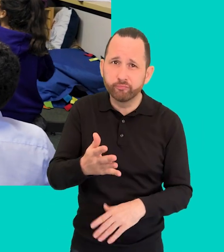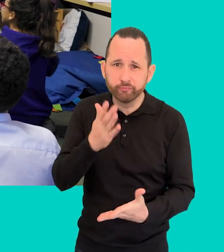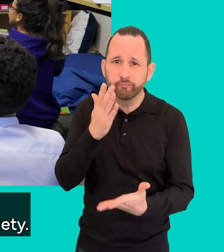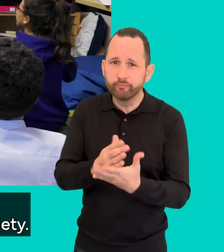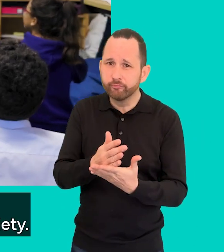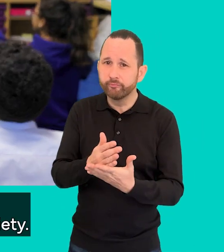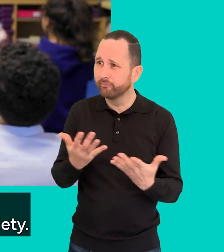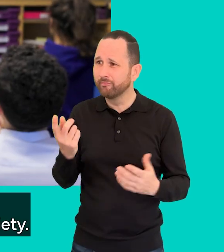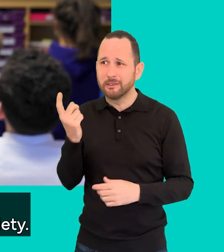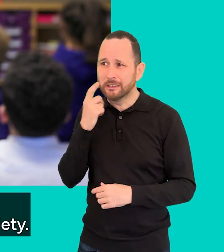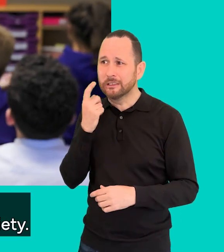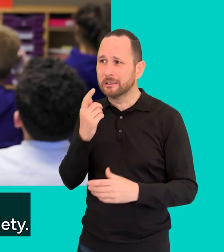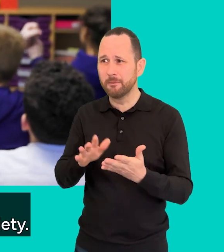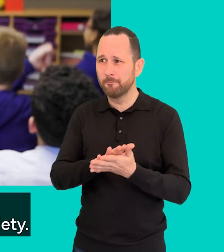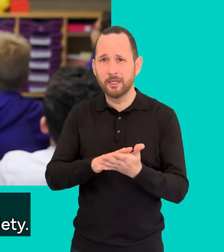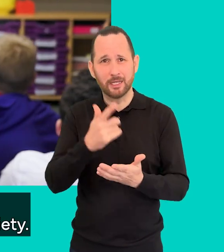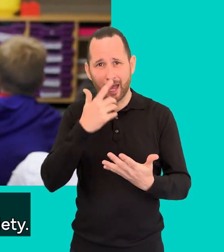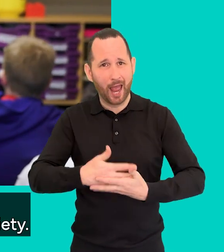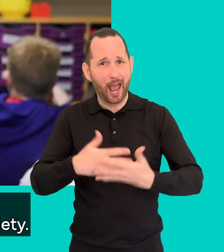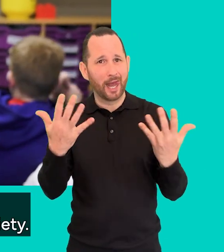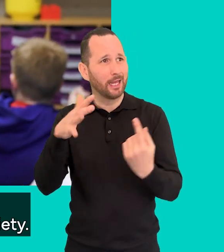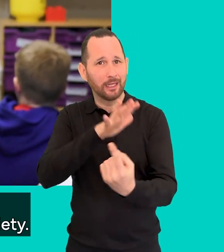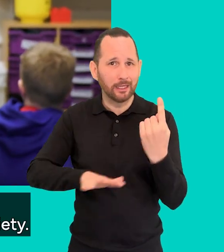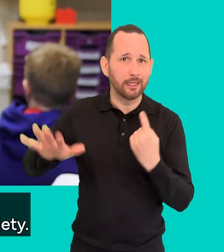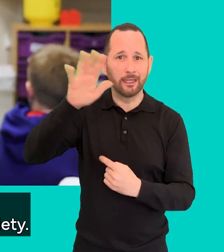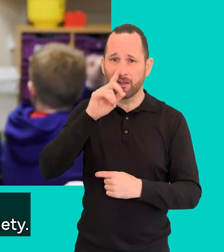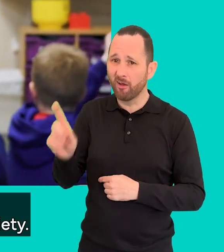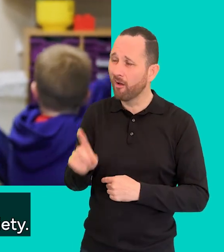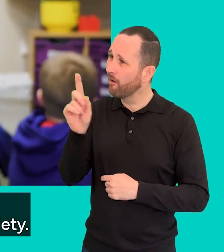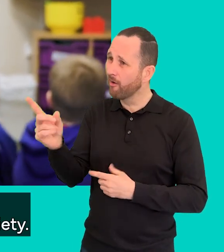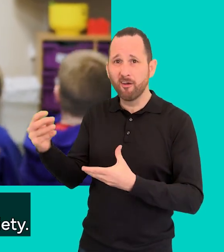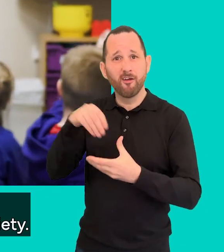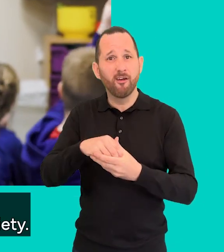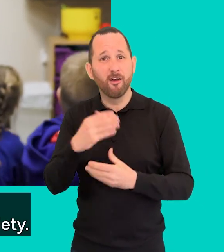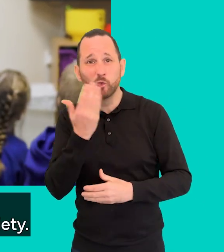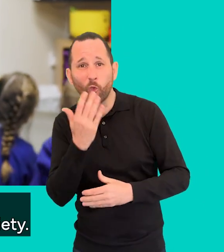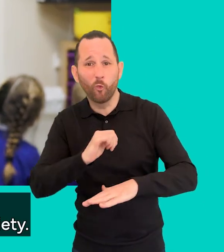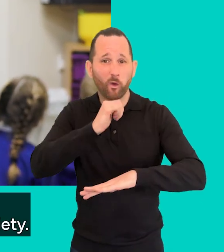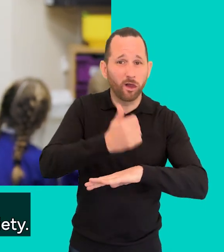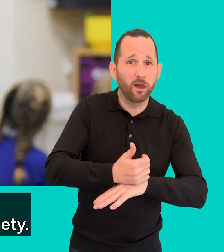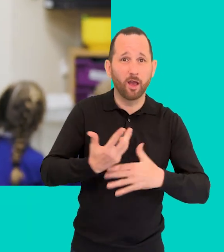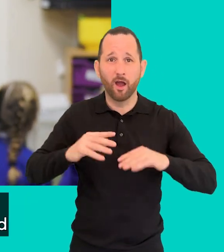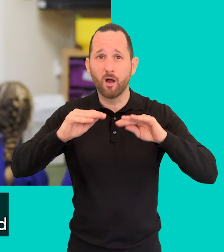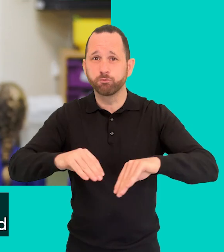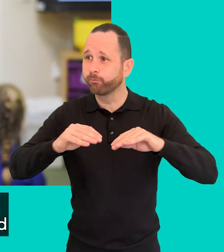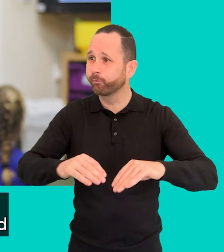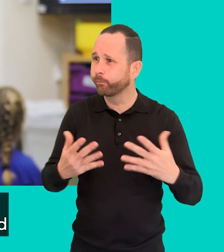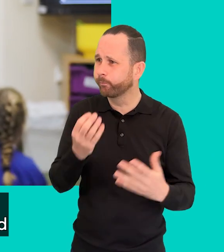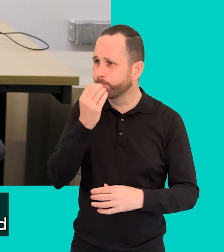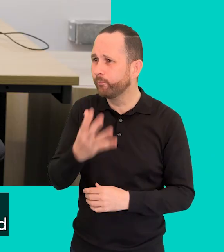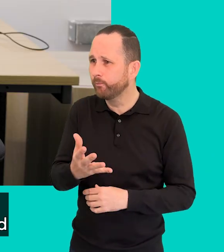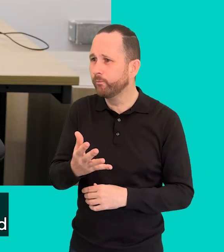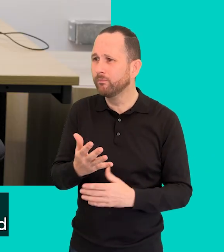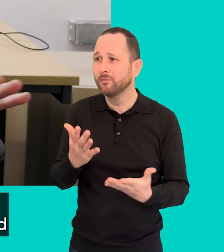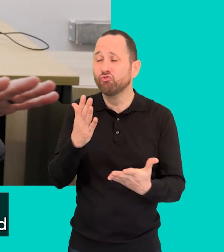makes it just easier for this to become more commonplace in our society. If everybody could